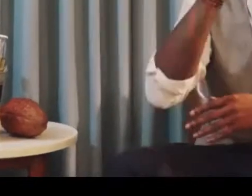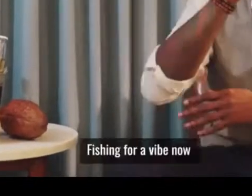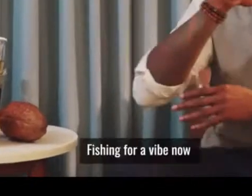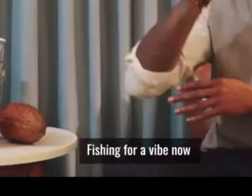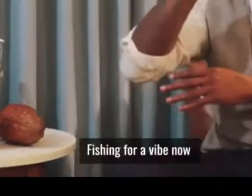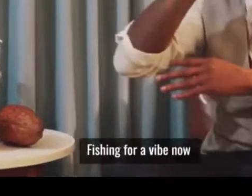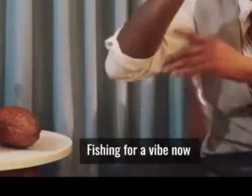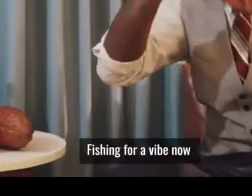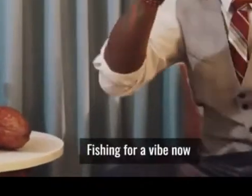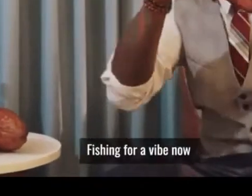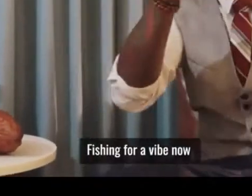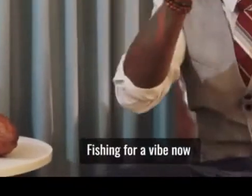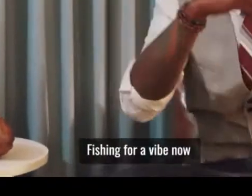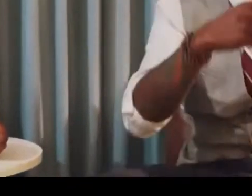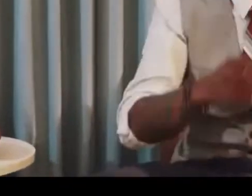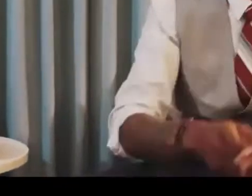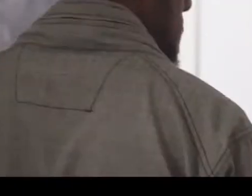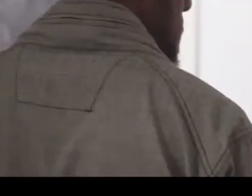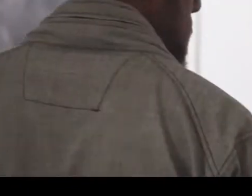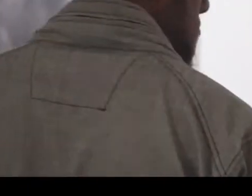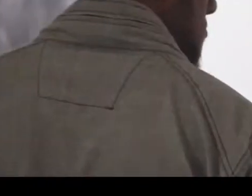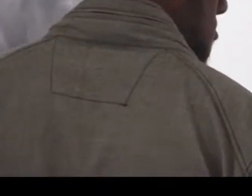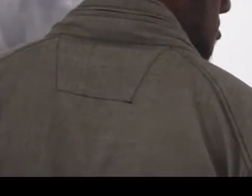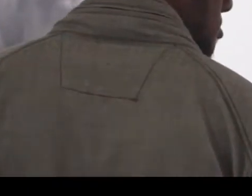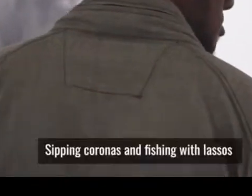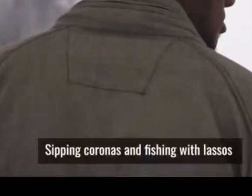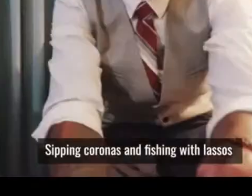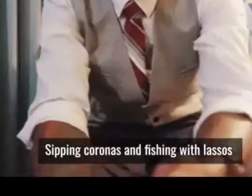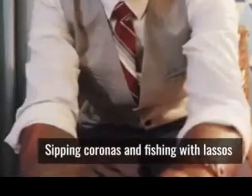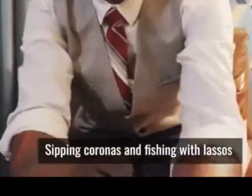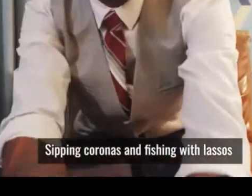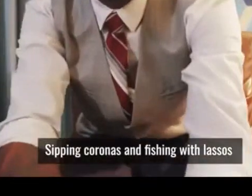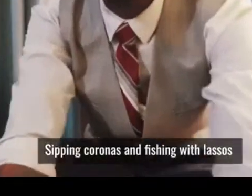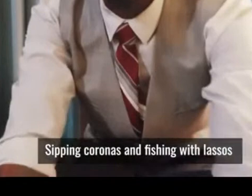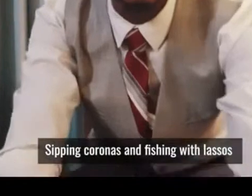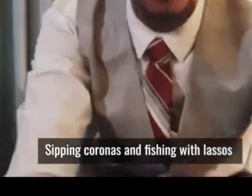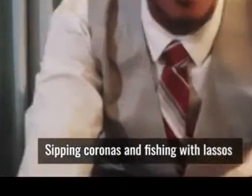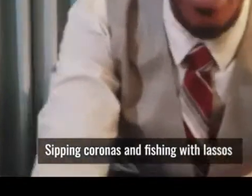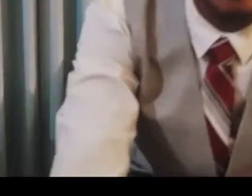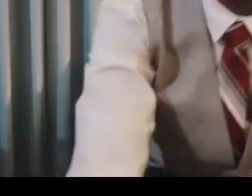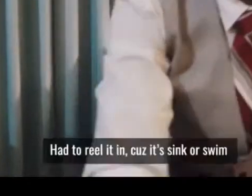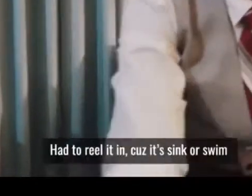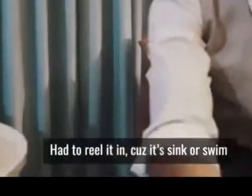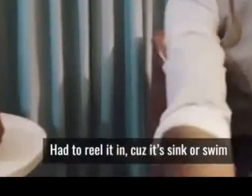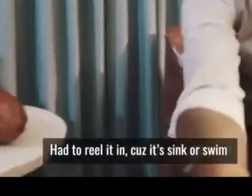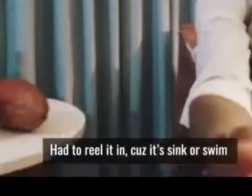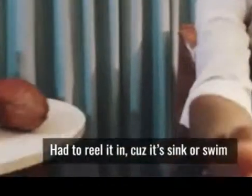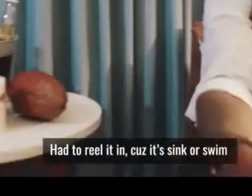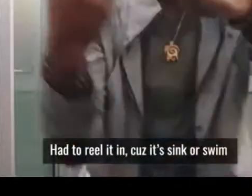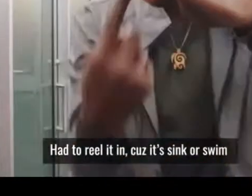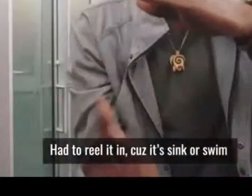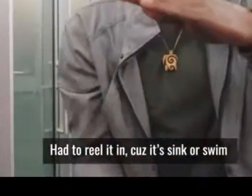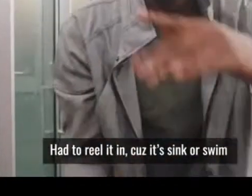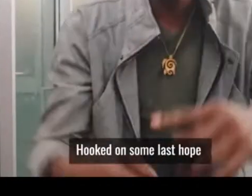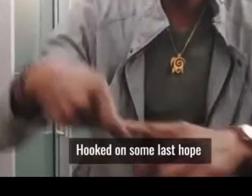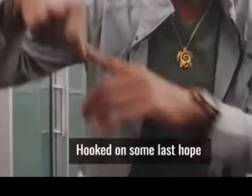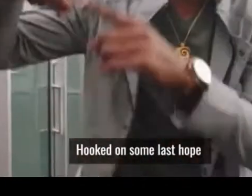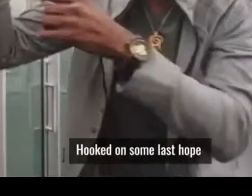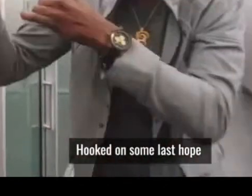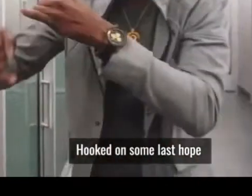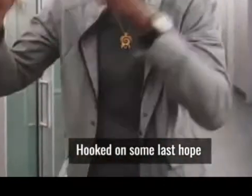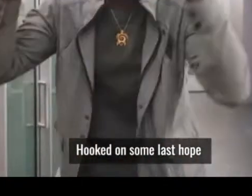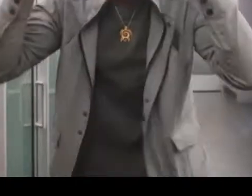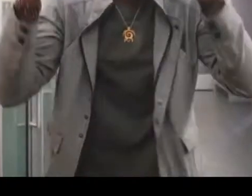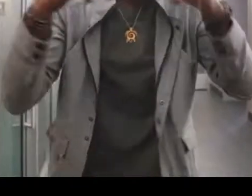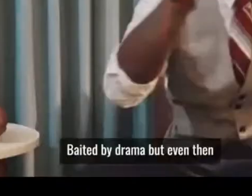bloods. Fishing for a vibe now. sipping Coronas and fishing with lassos. Had to reel it in cause I sink and swim hooked on